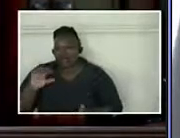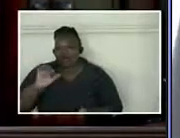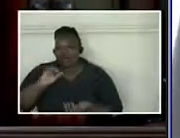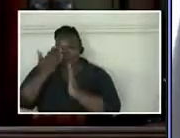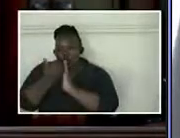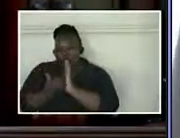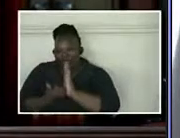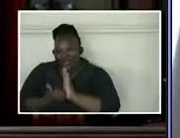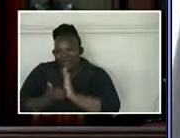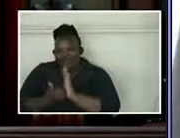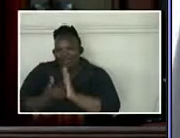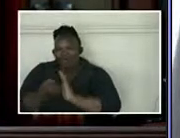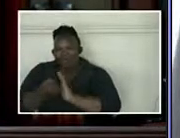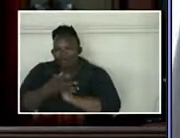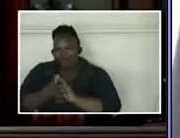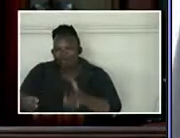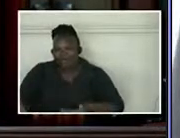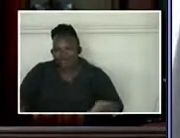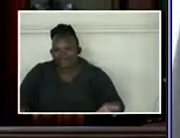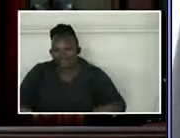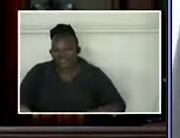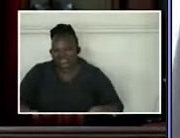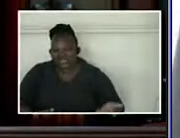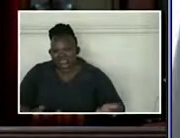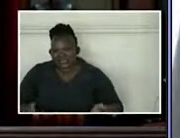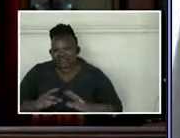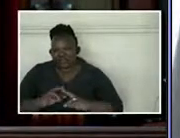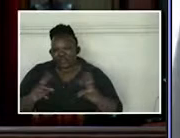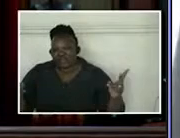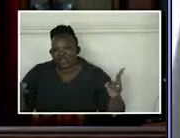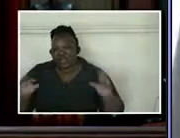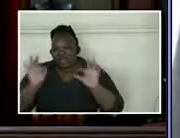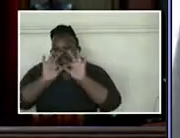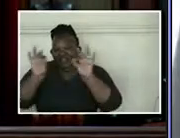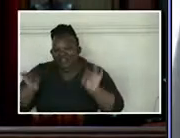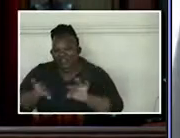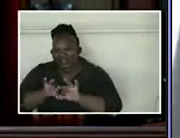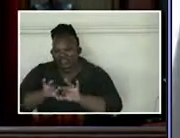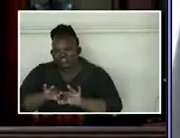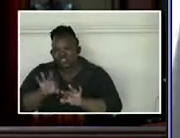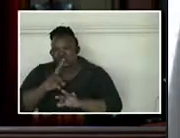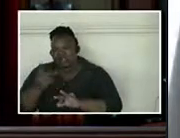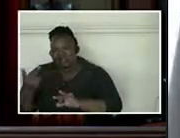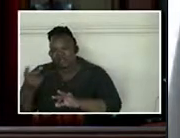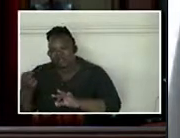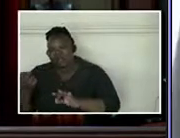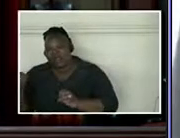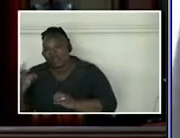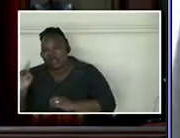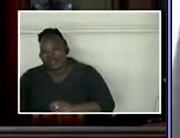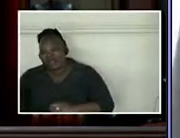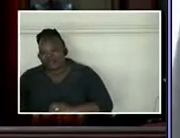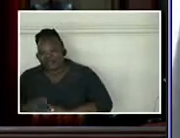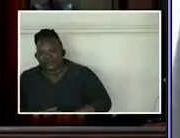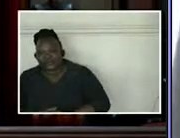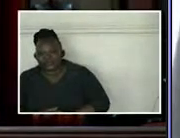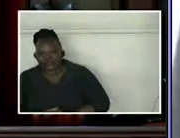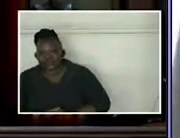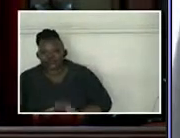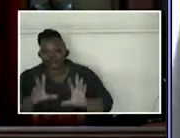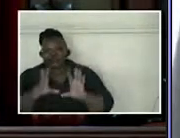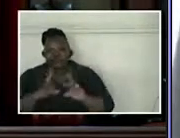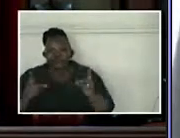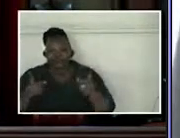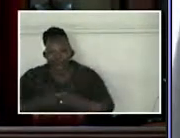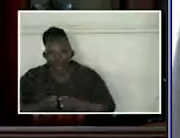goods and services for various federation and community outreach programs amongst others the department has also